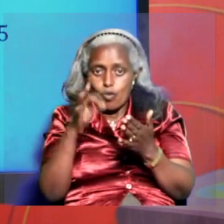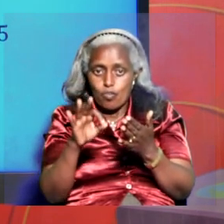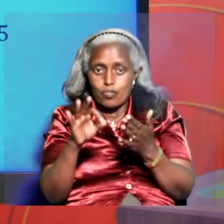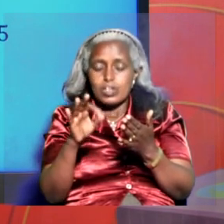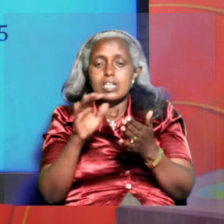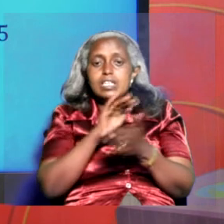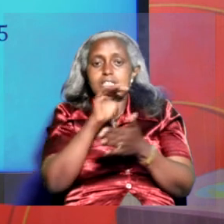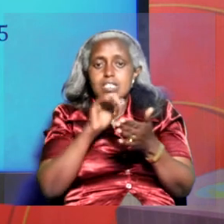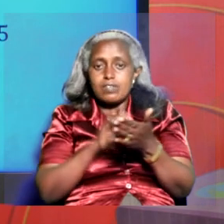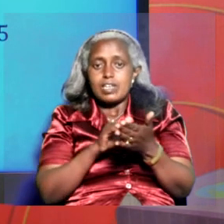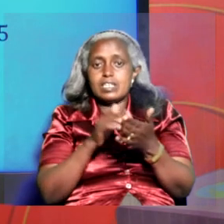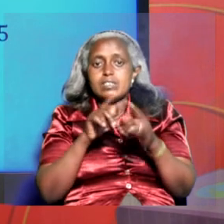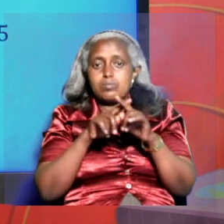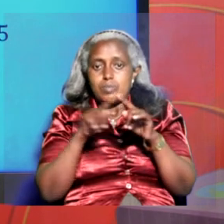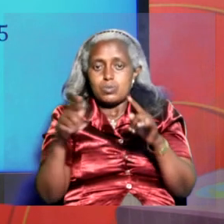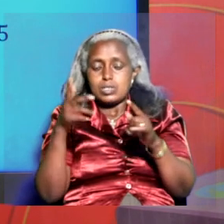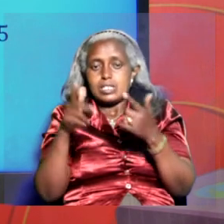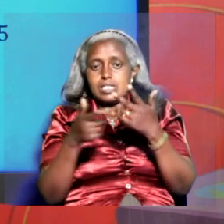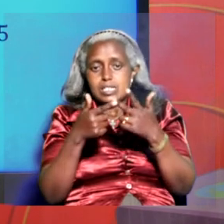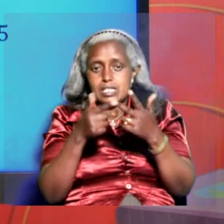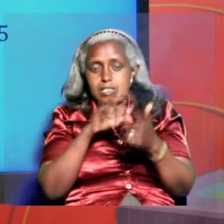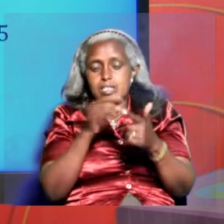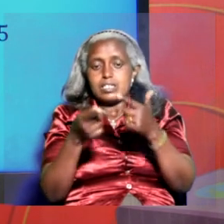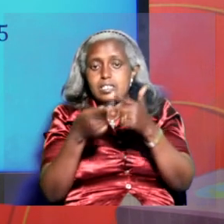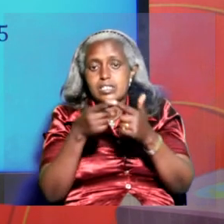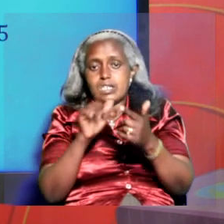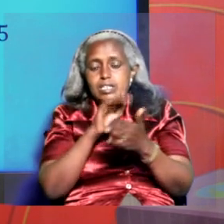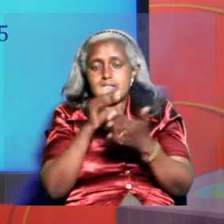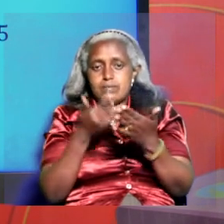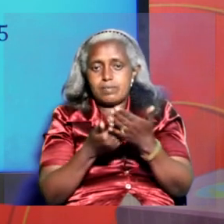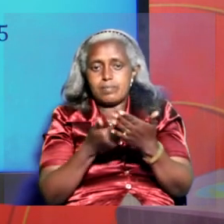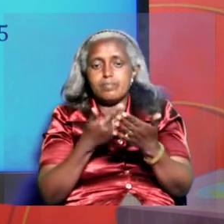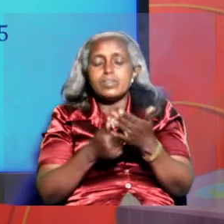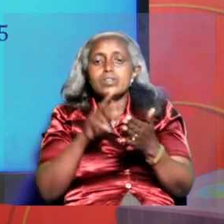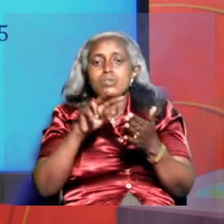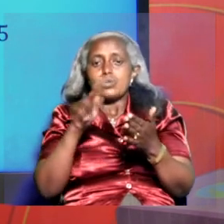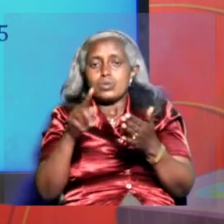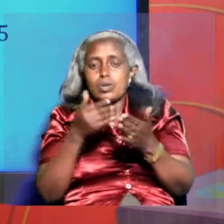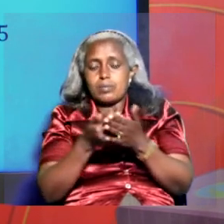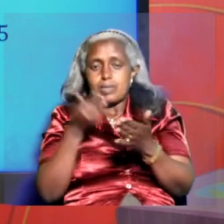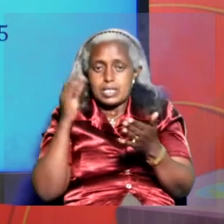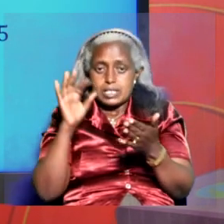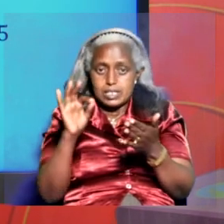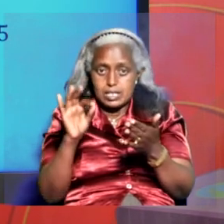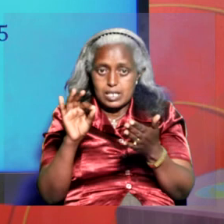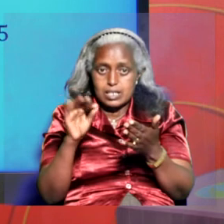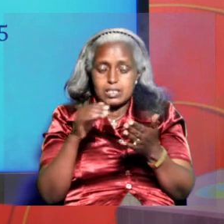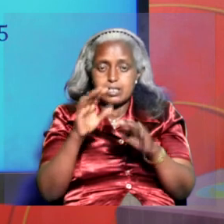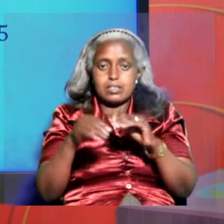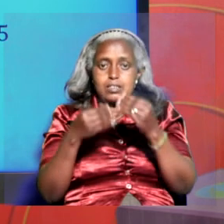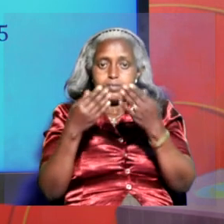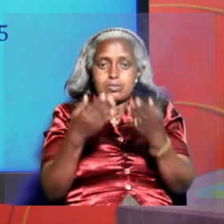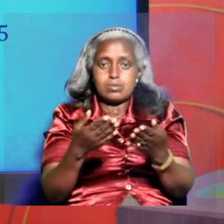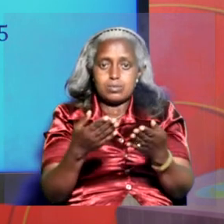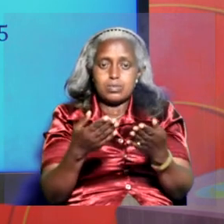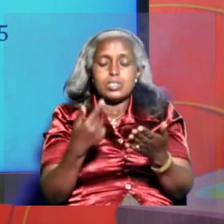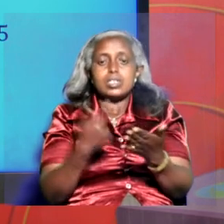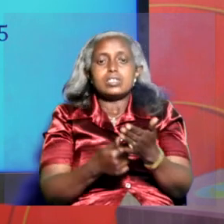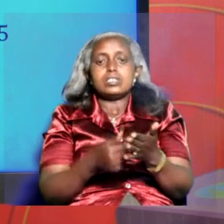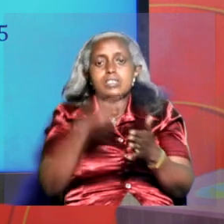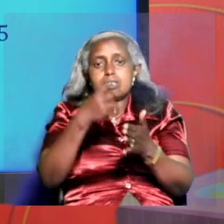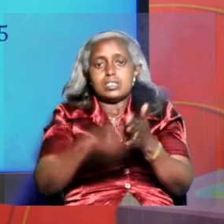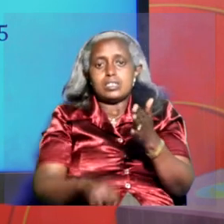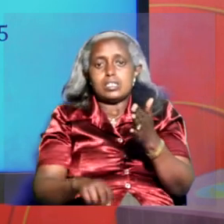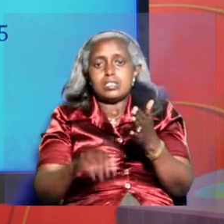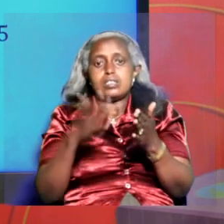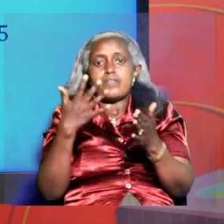the difference between the third and the second item. So it is 21 minus 9. It gives you, this result gives